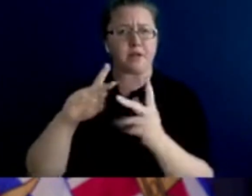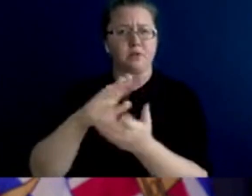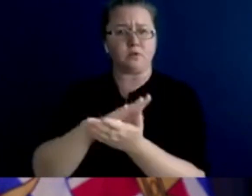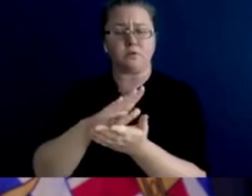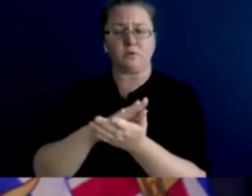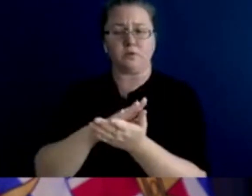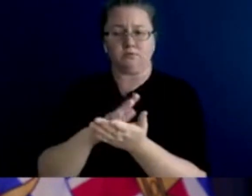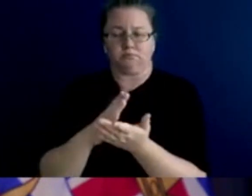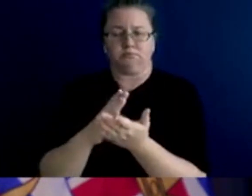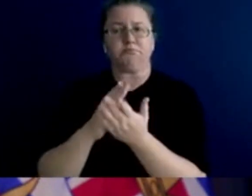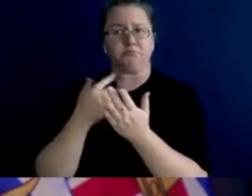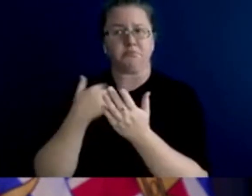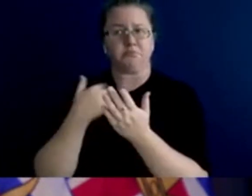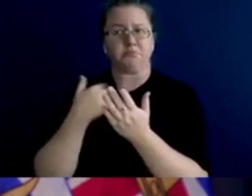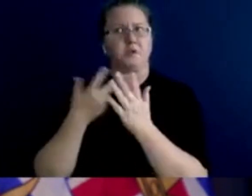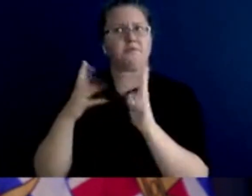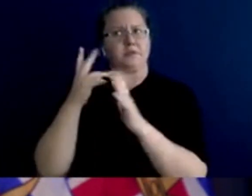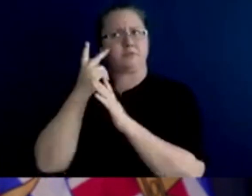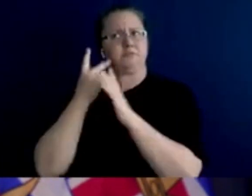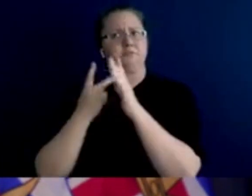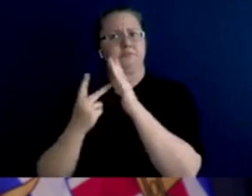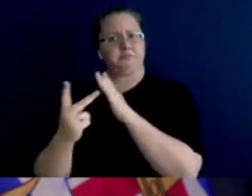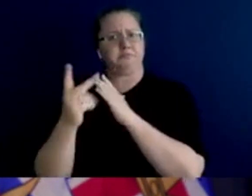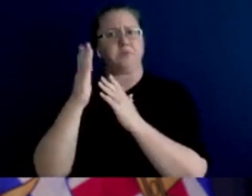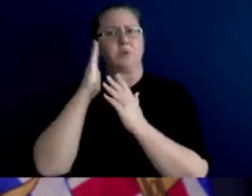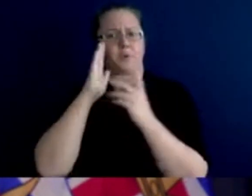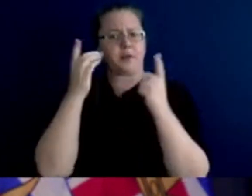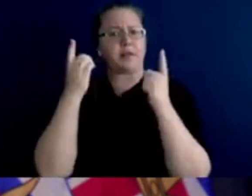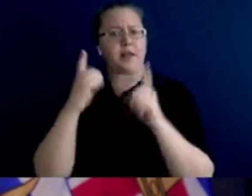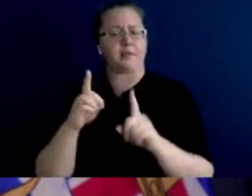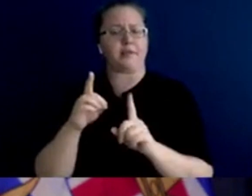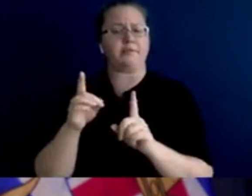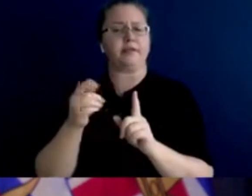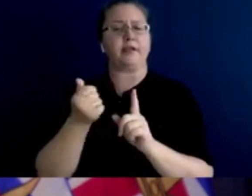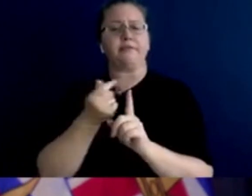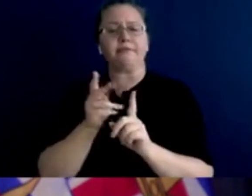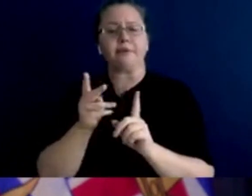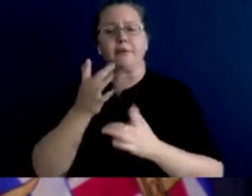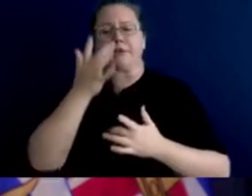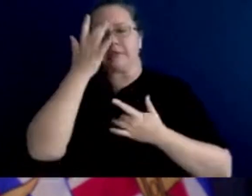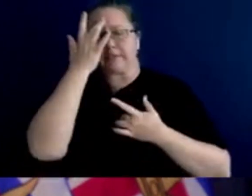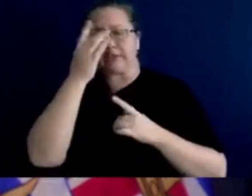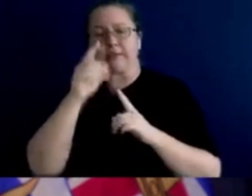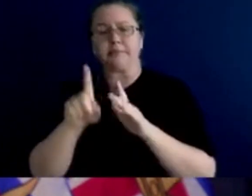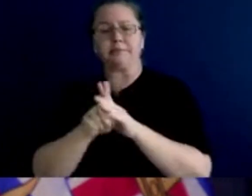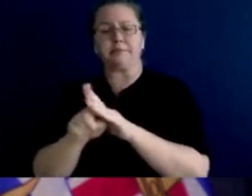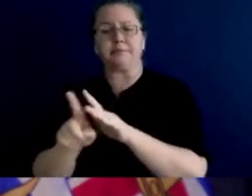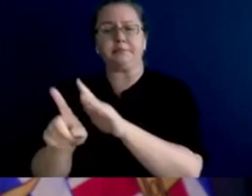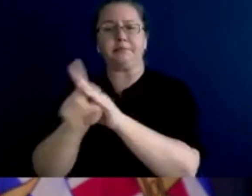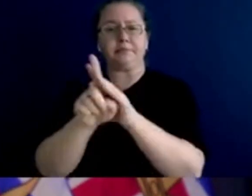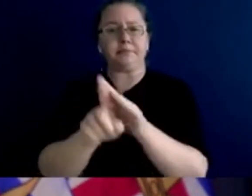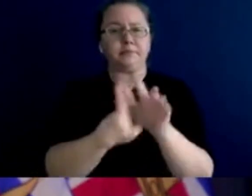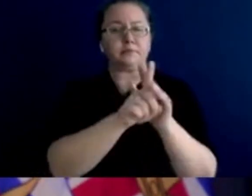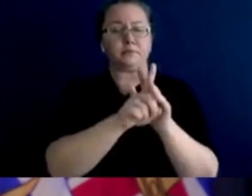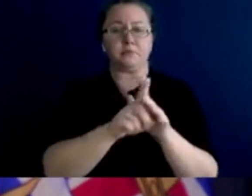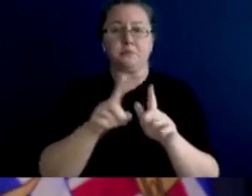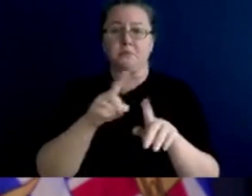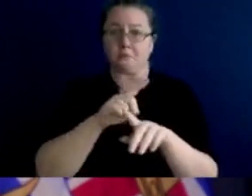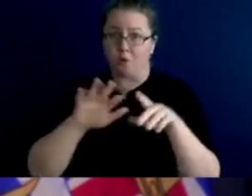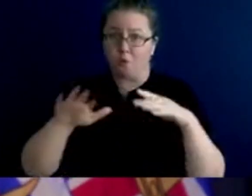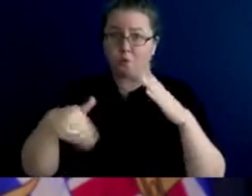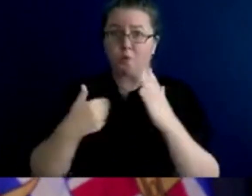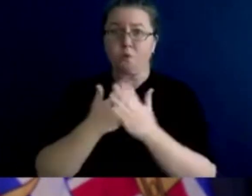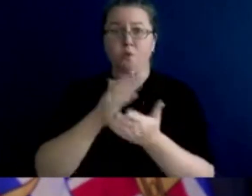have approximately 30 school notifications, exposure events that have happened across the